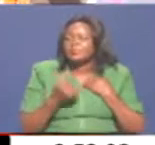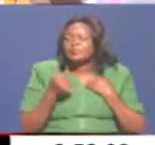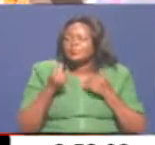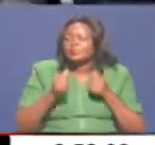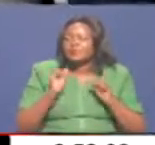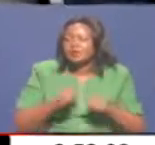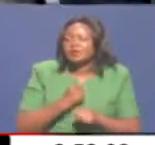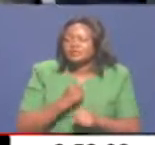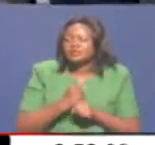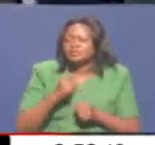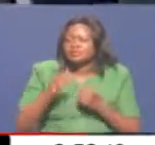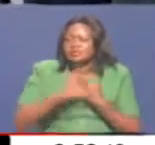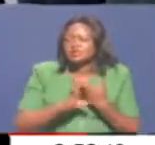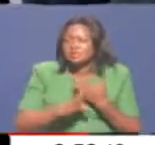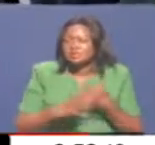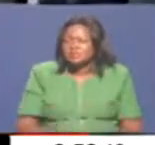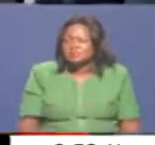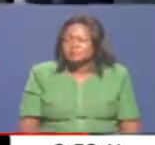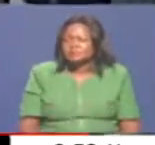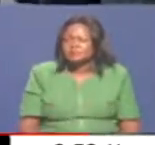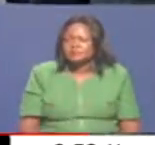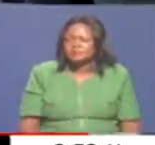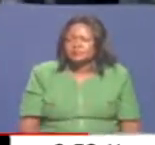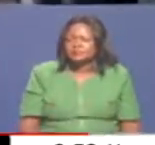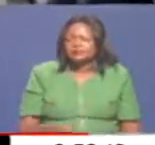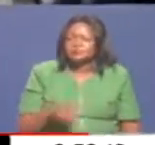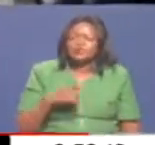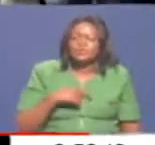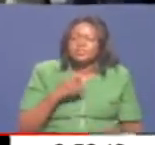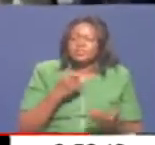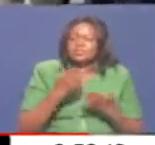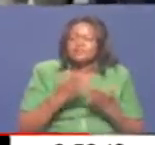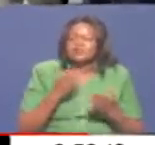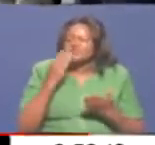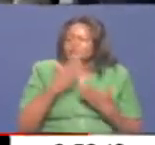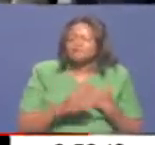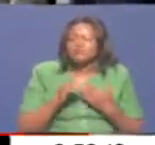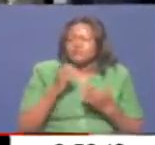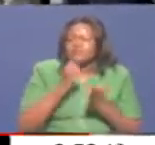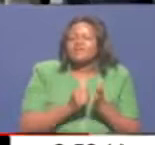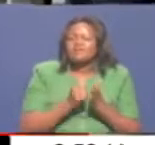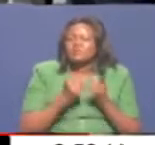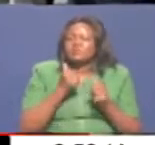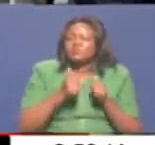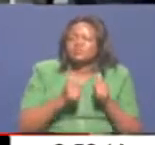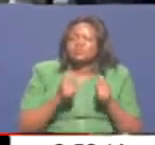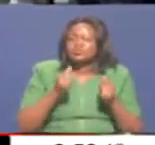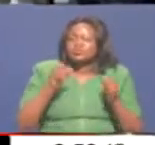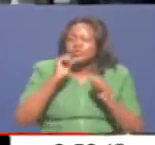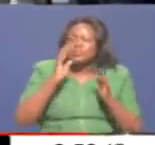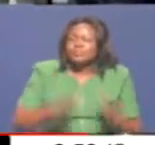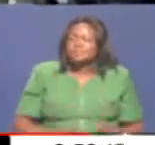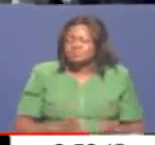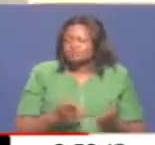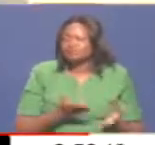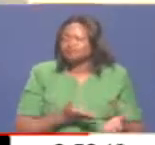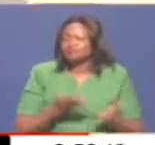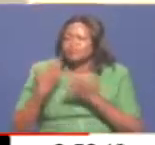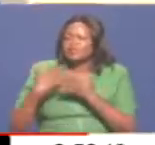this country. Currently, freight services terminating at the Naivasha ICD, after which transporters load the cargo to